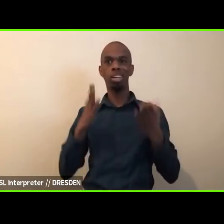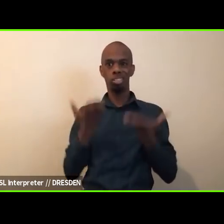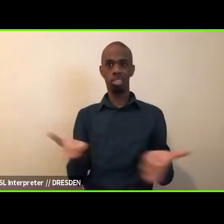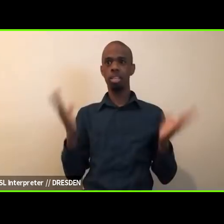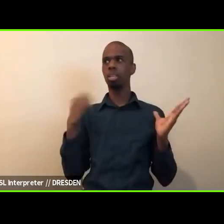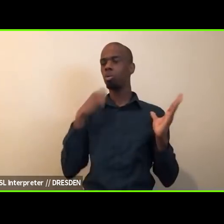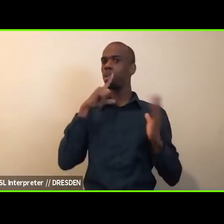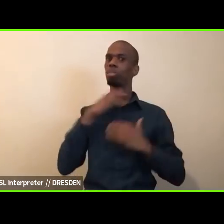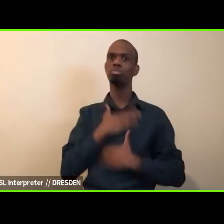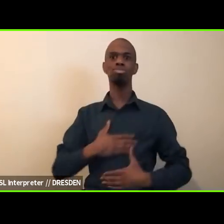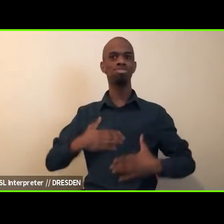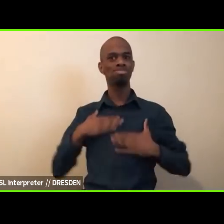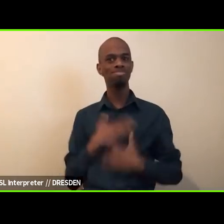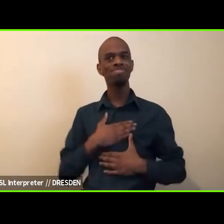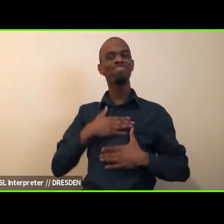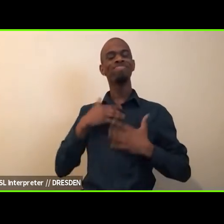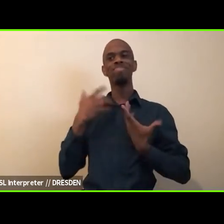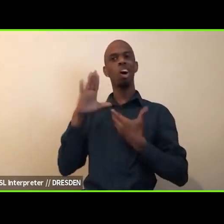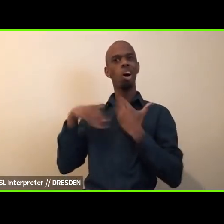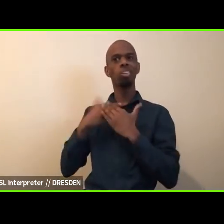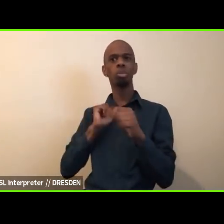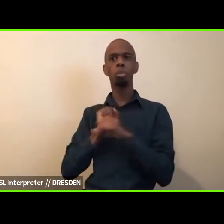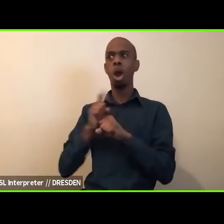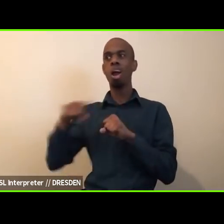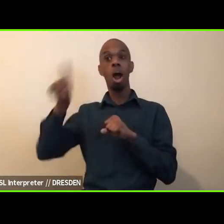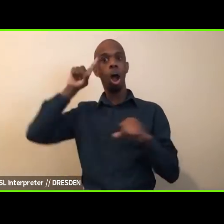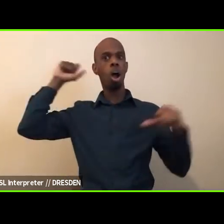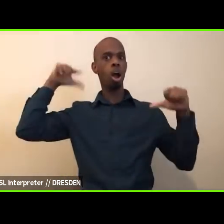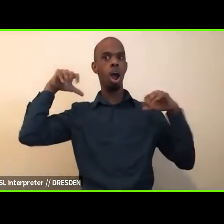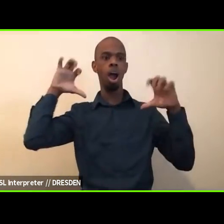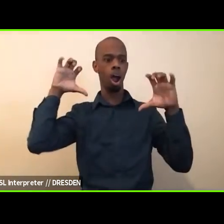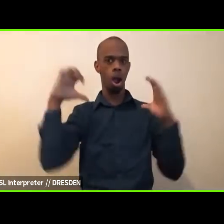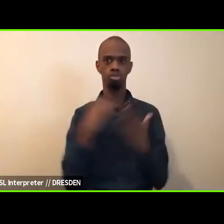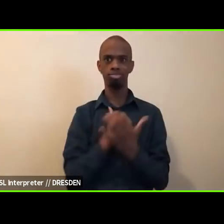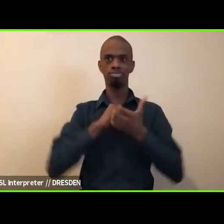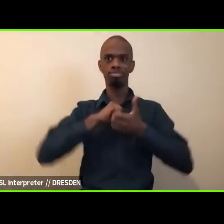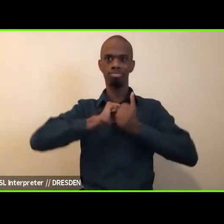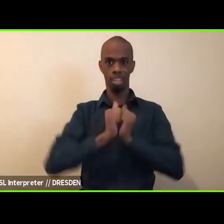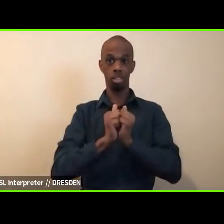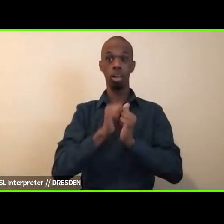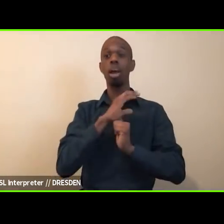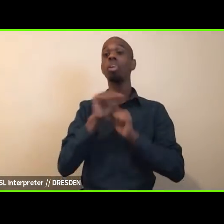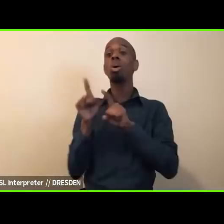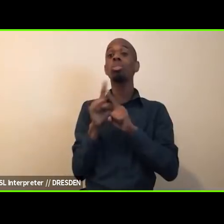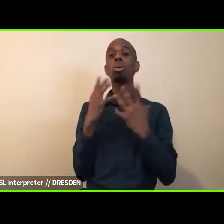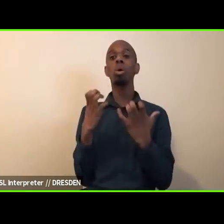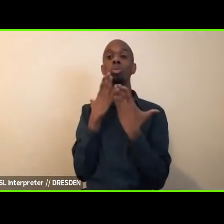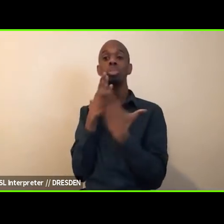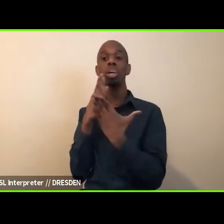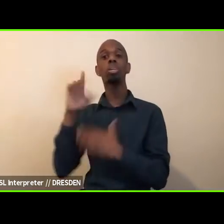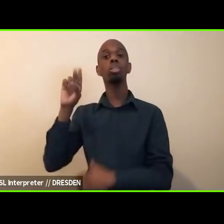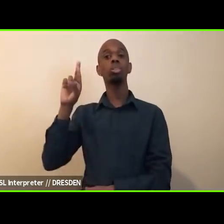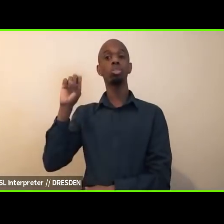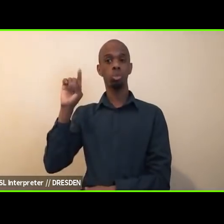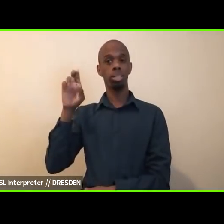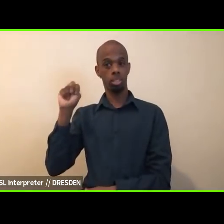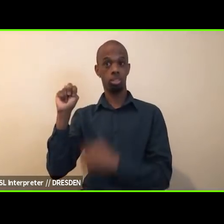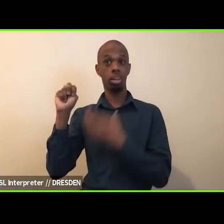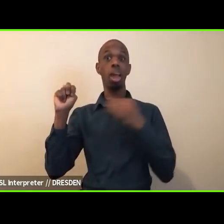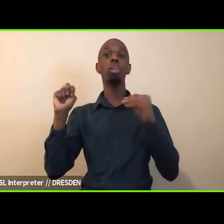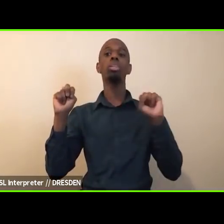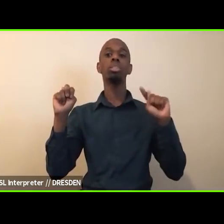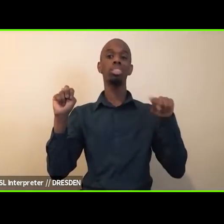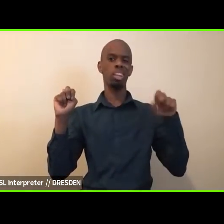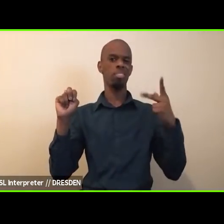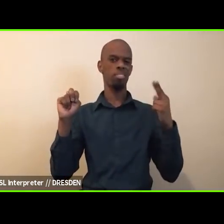it. I want to thank Stephanie and Dresden for providing ASL and closed captioning.